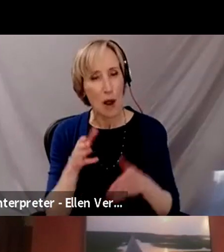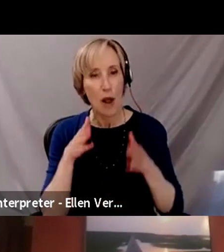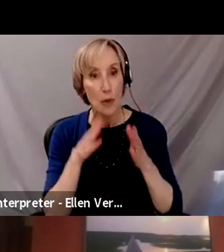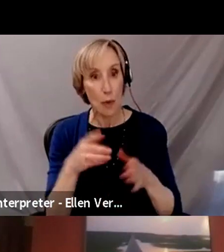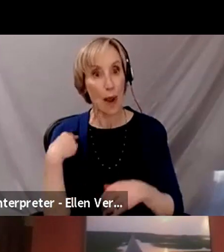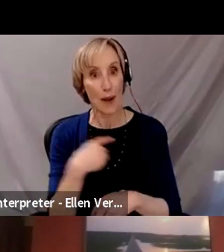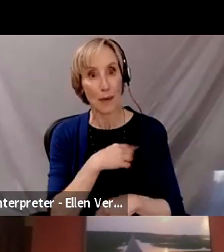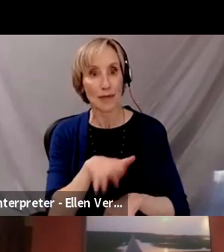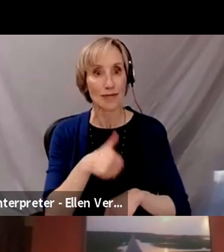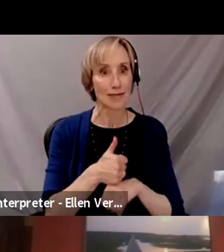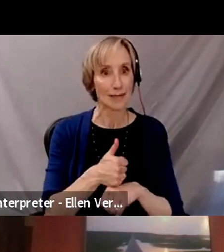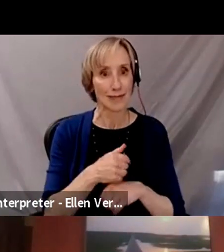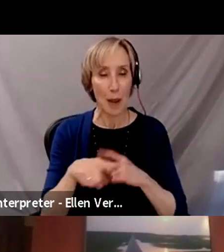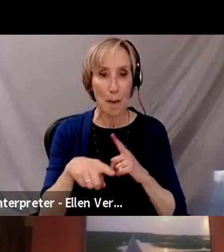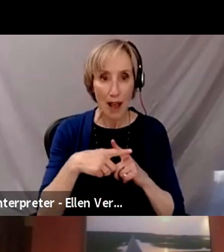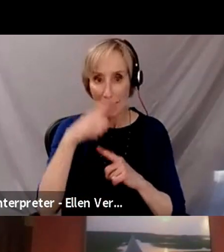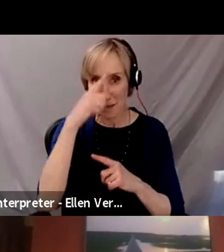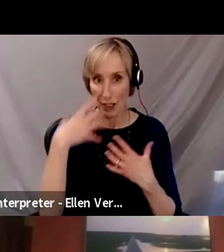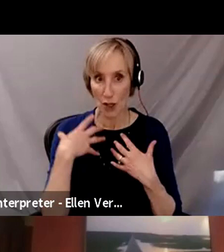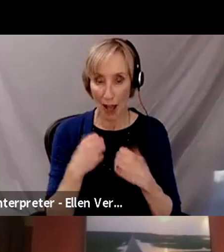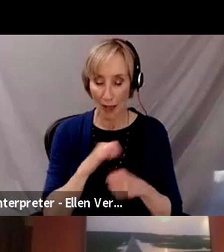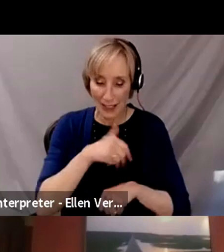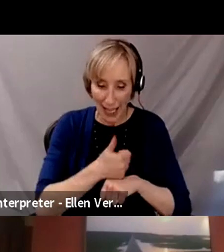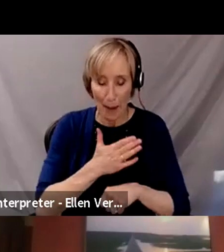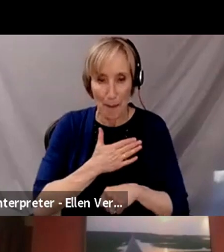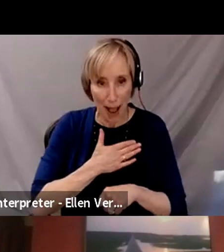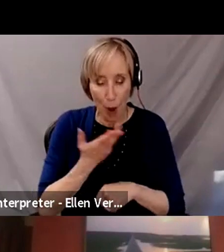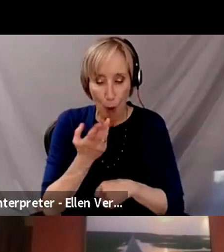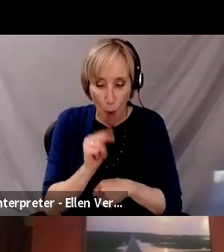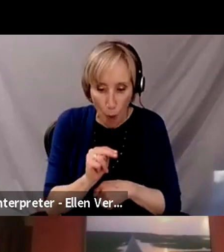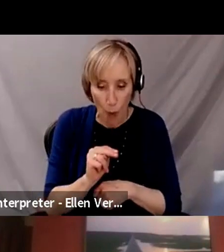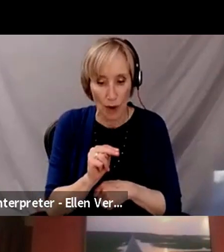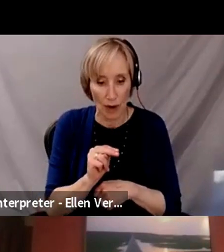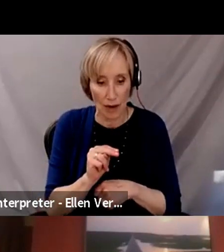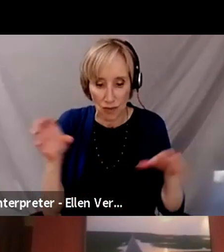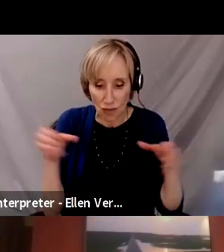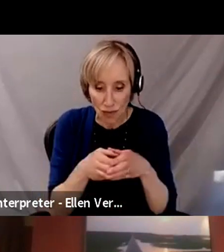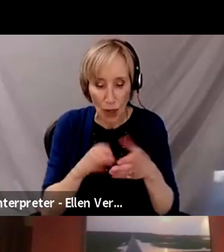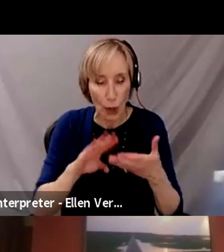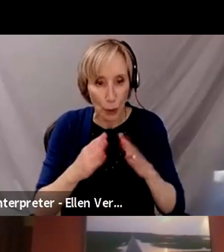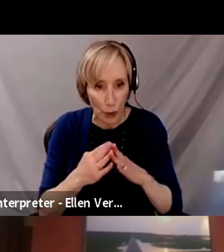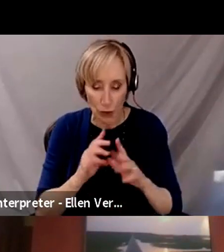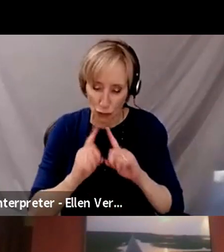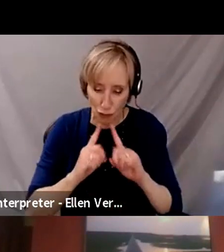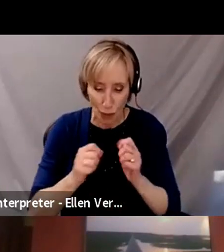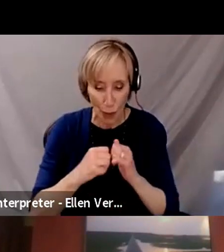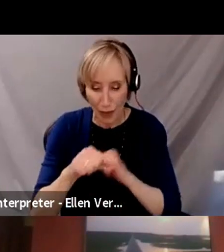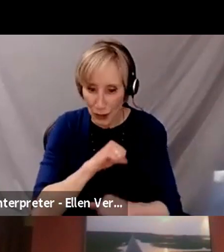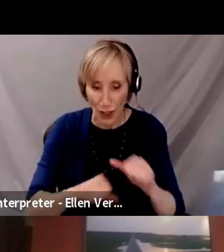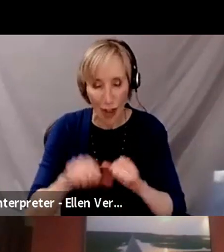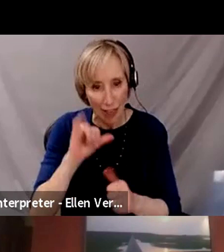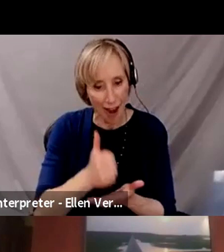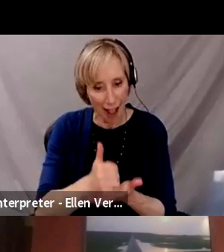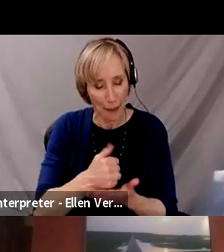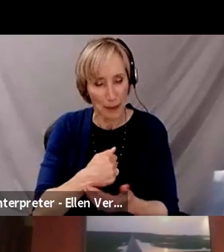mental health is through having a community and having that safety and speaking with each other. So I just want to make clear that like mental health